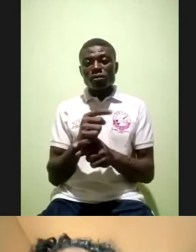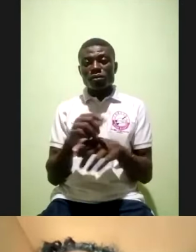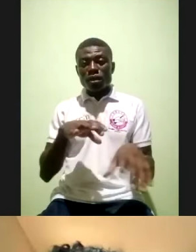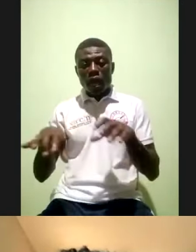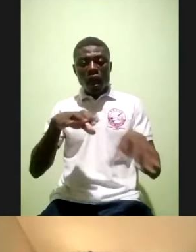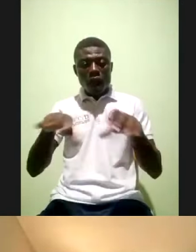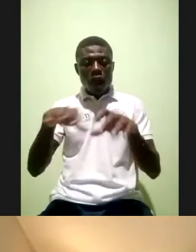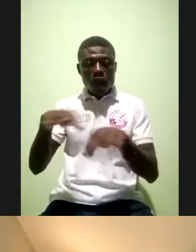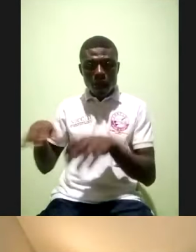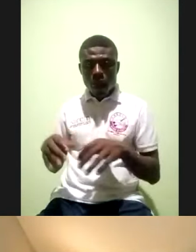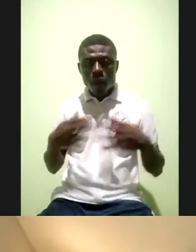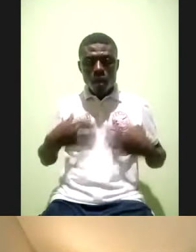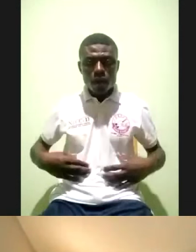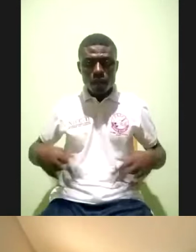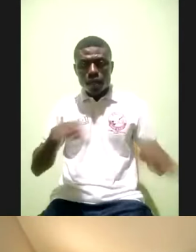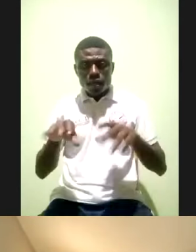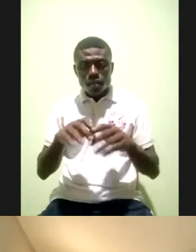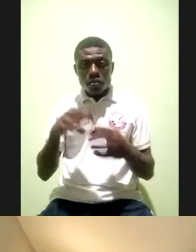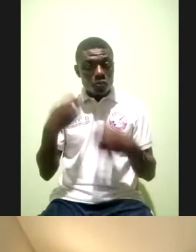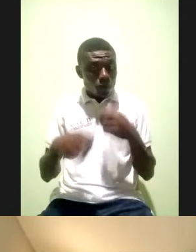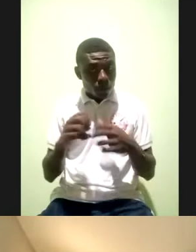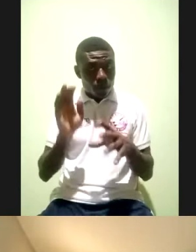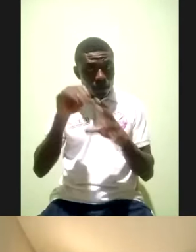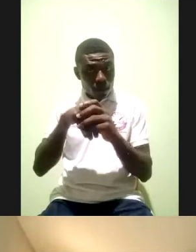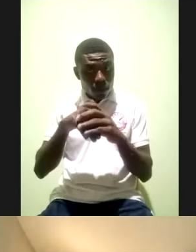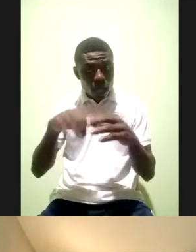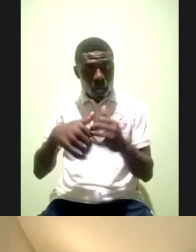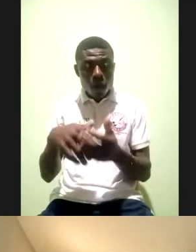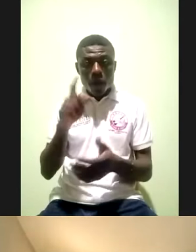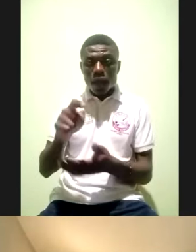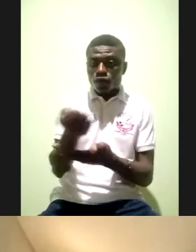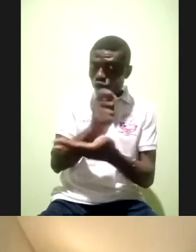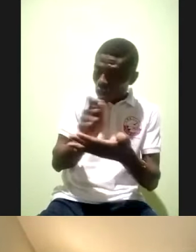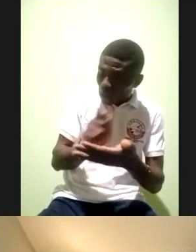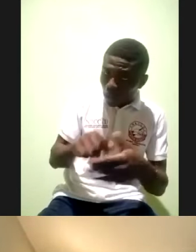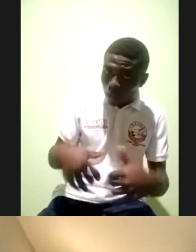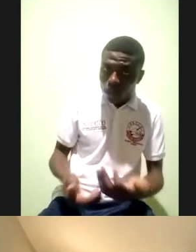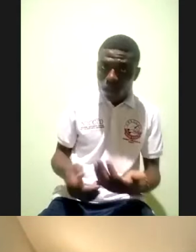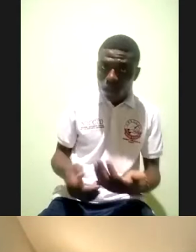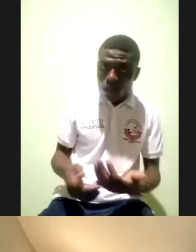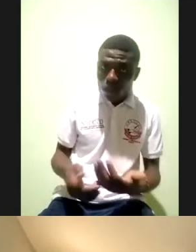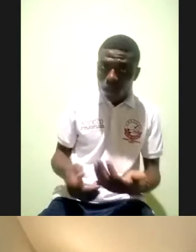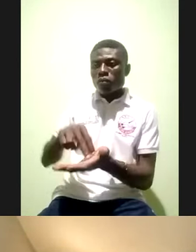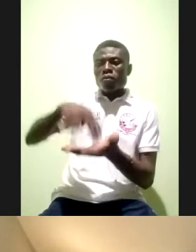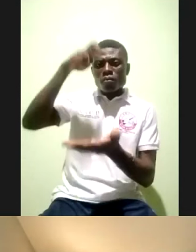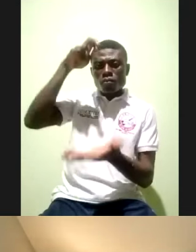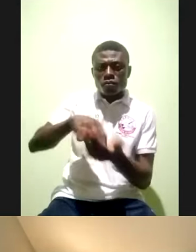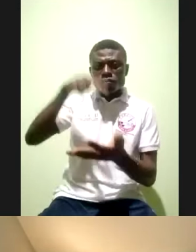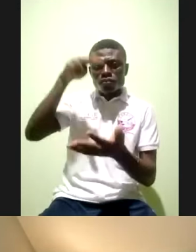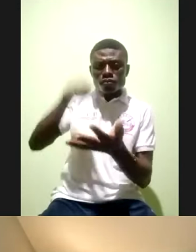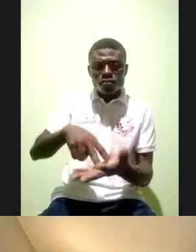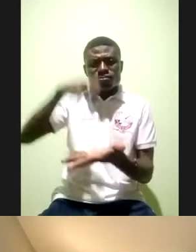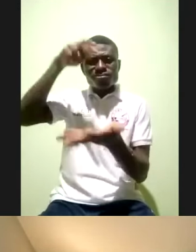coordination. And problems in the gross motor skills like hopping, jumping, playing